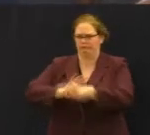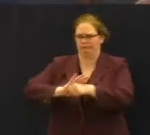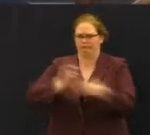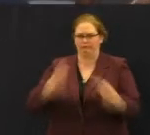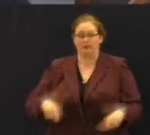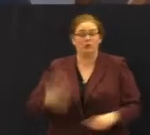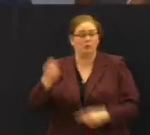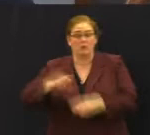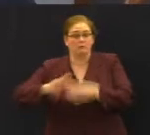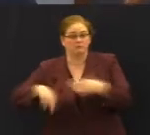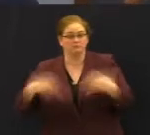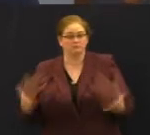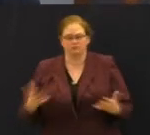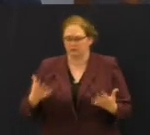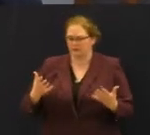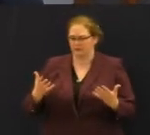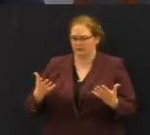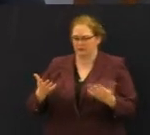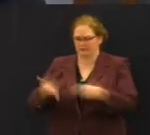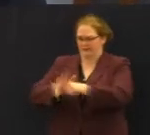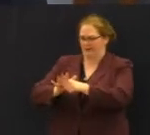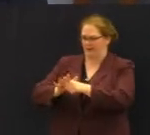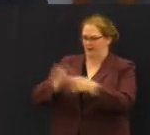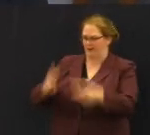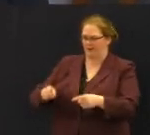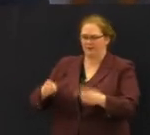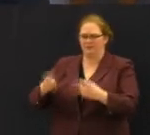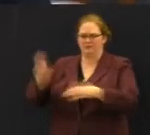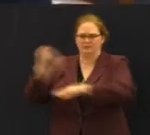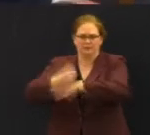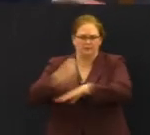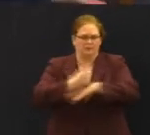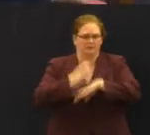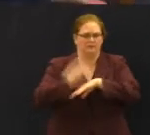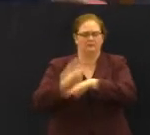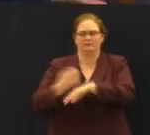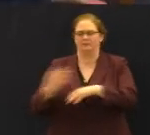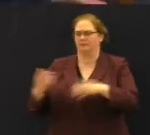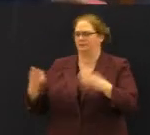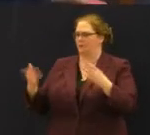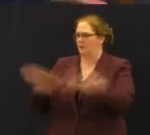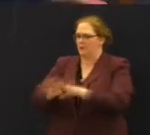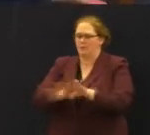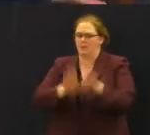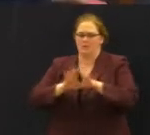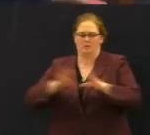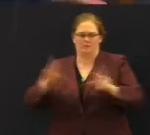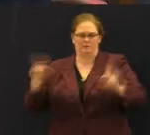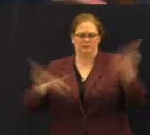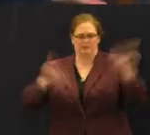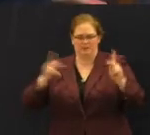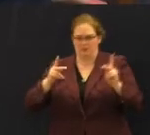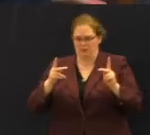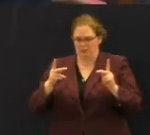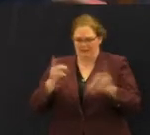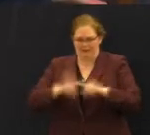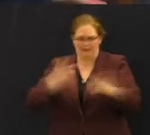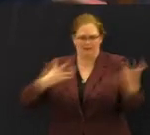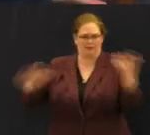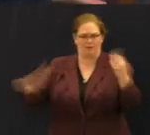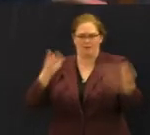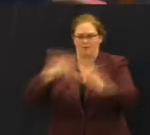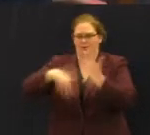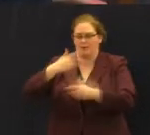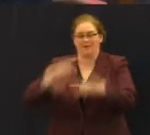the pandemic was that there were multiple closures, people couldn't go out, and for our seniors, that meant that